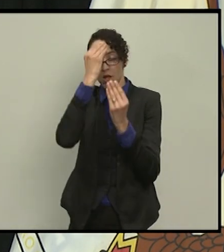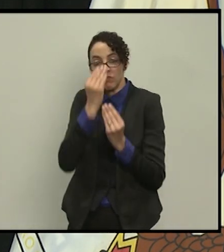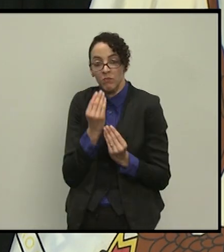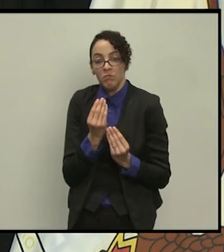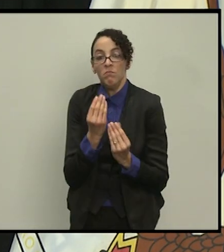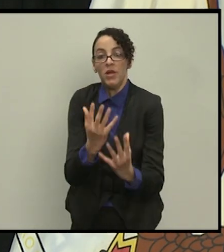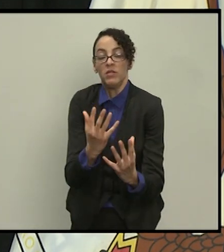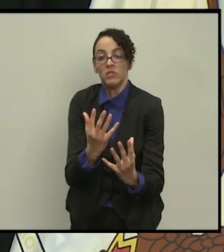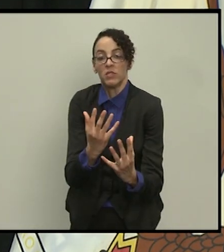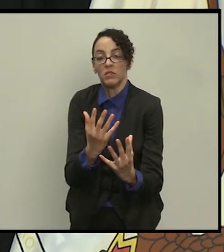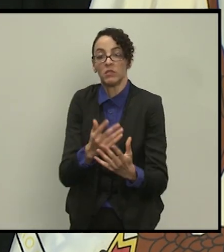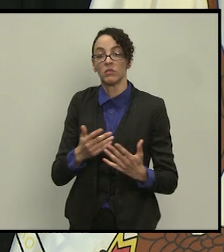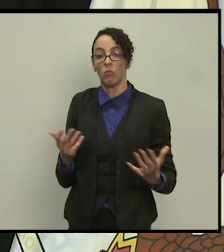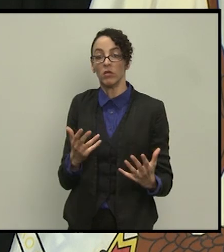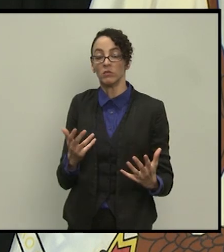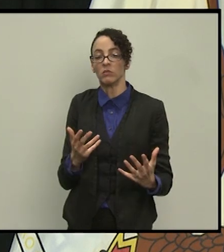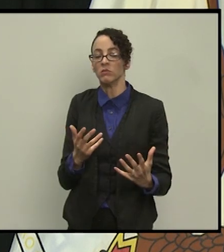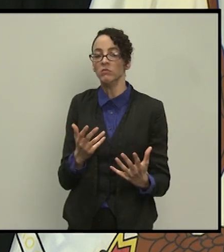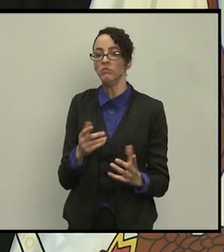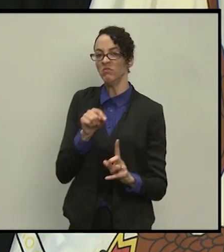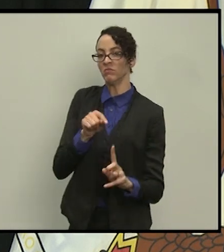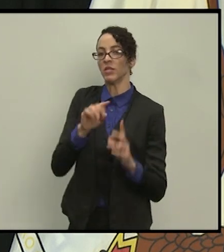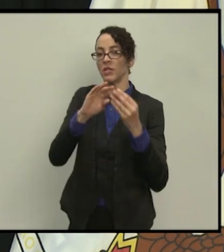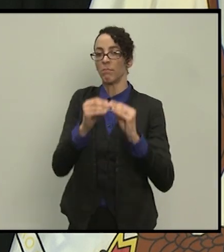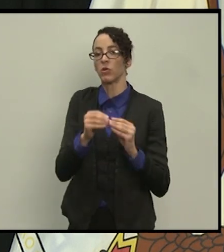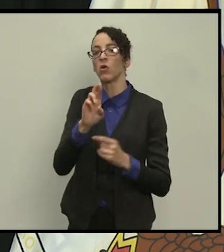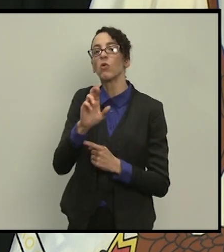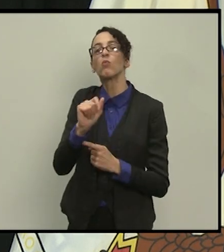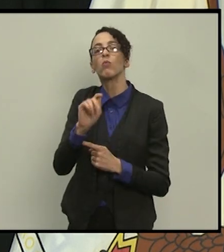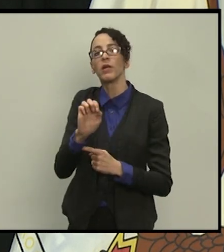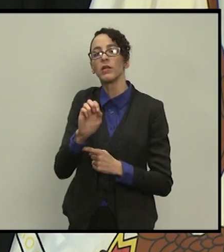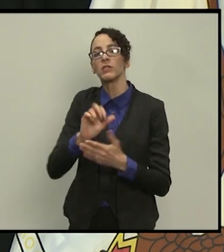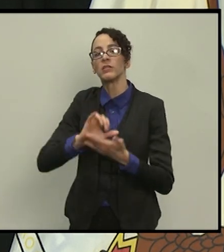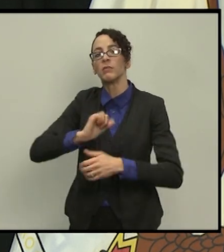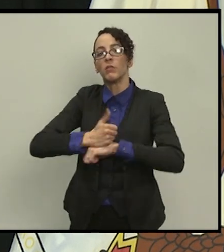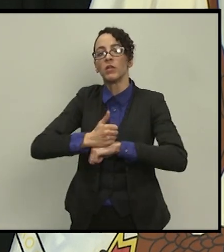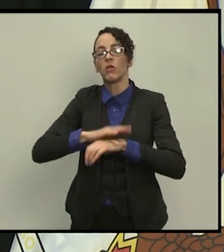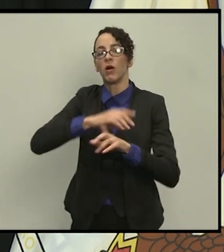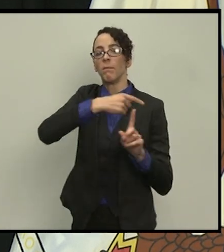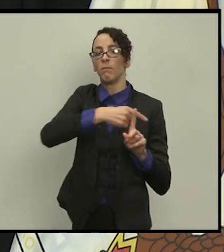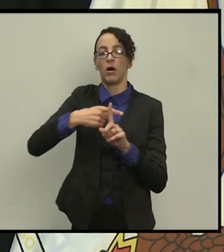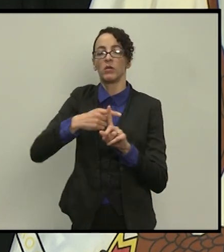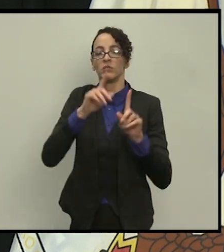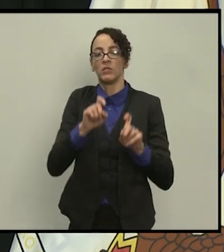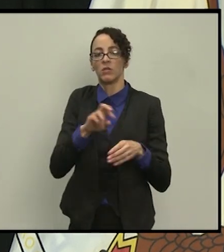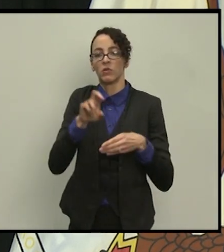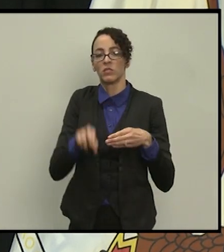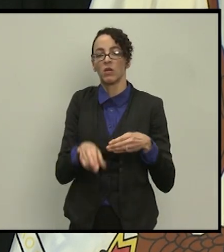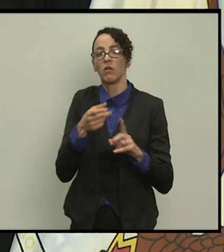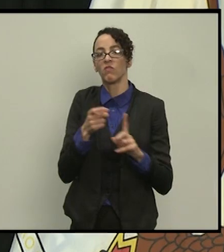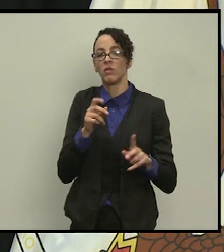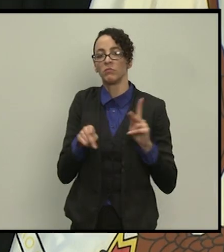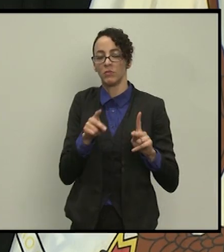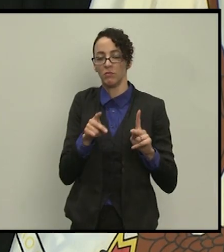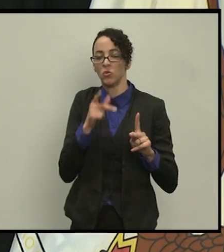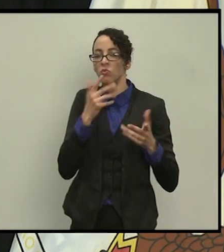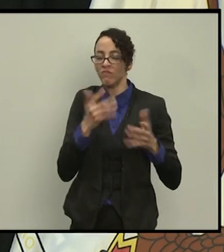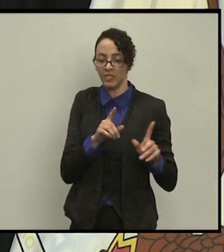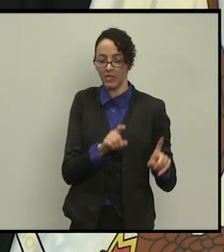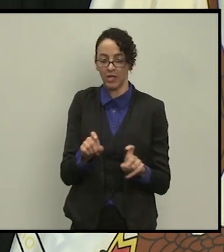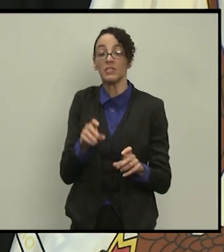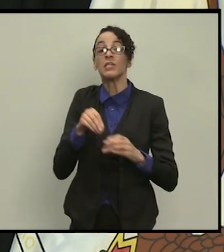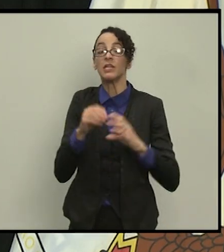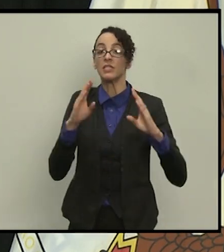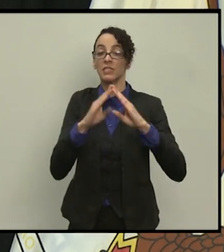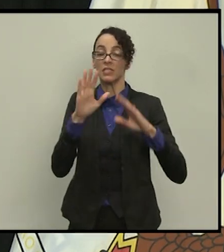they are the rates that are based on the positive test results of all of the people who have been tested in the